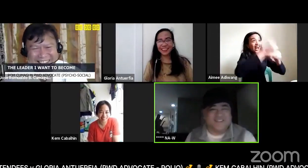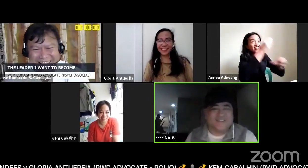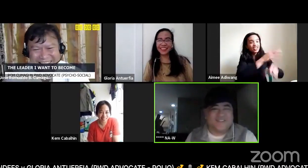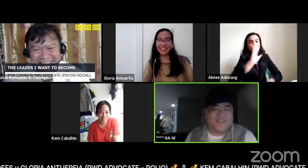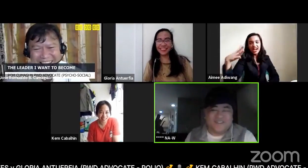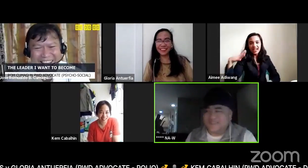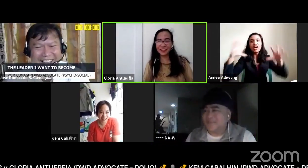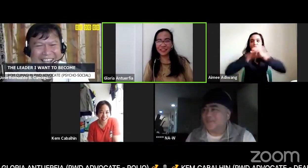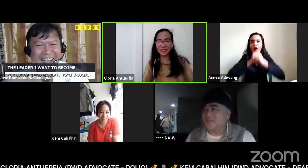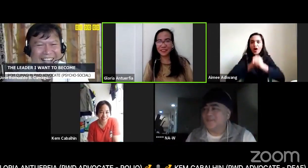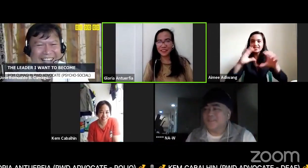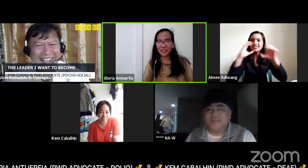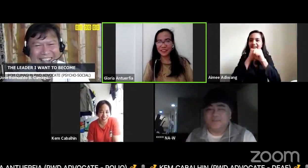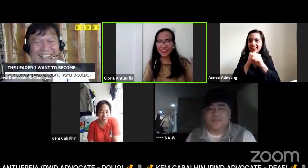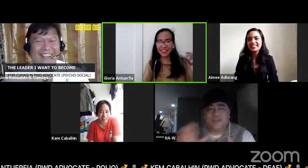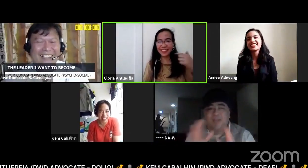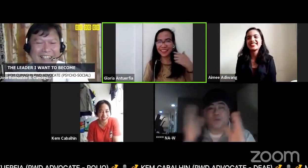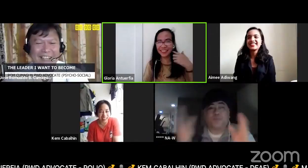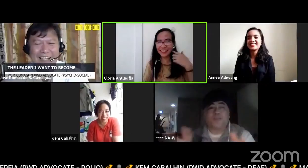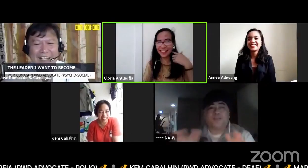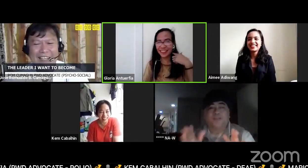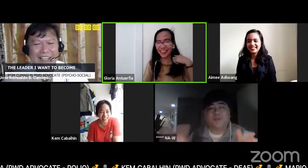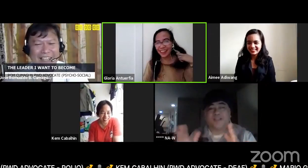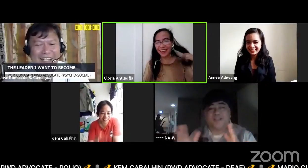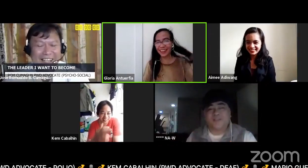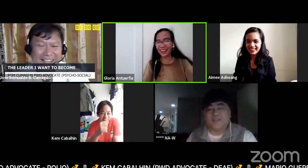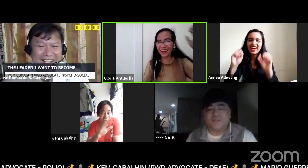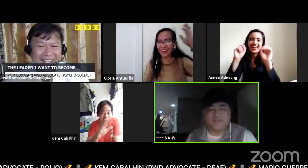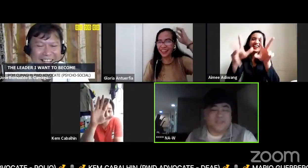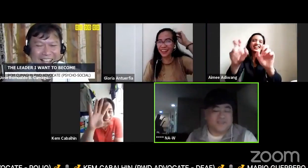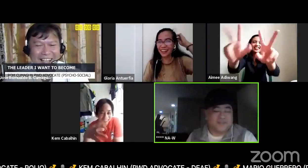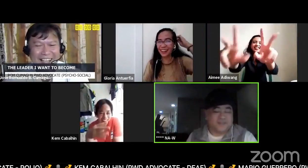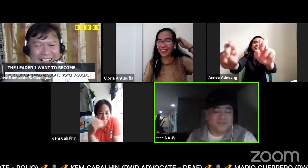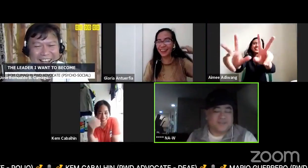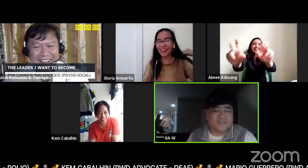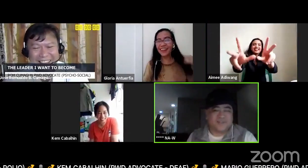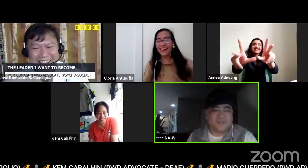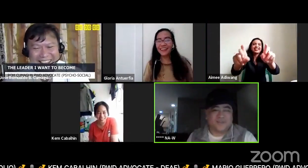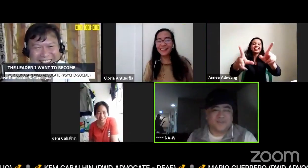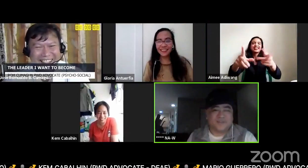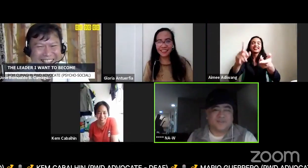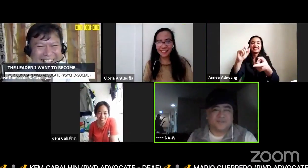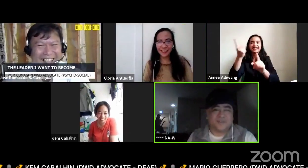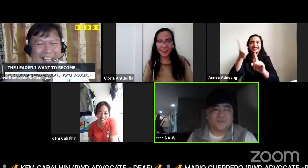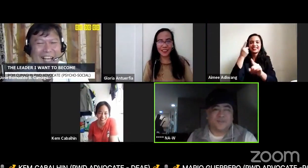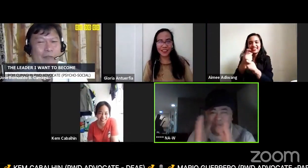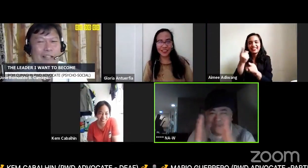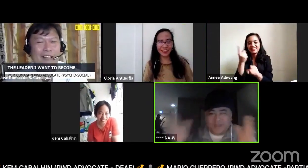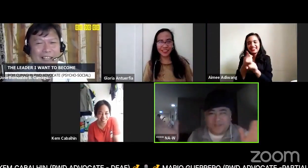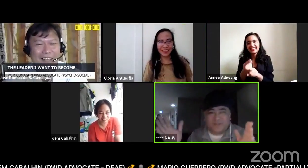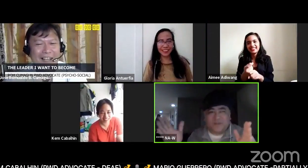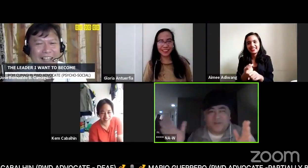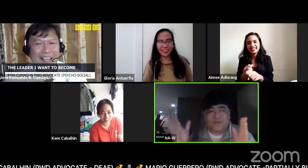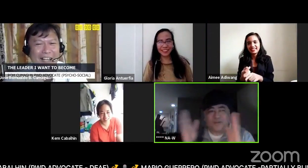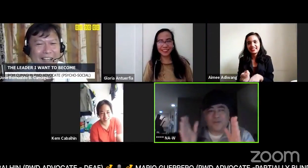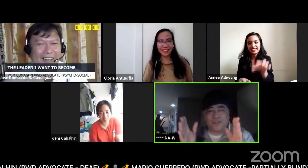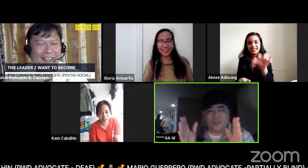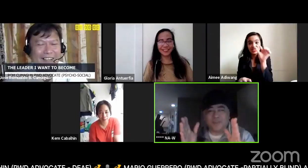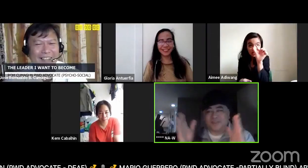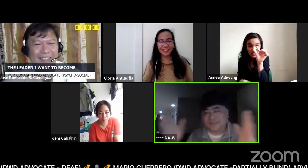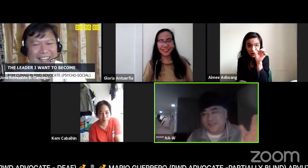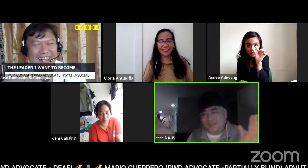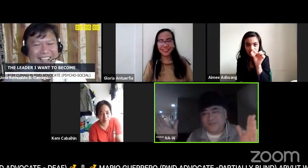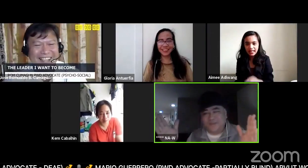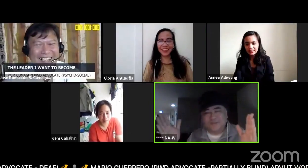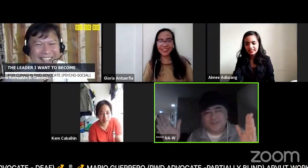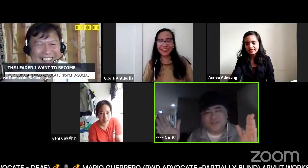hindi na, di ba? So, but appropriate audacity, I would say. So, medyo konting, kung ito